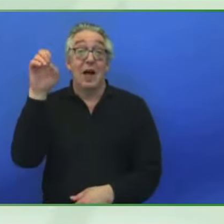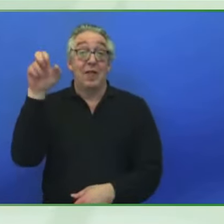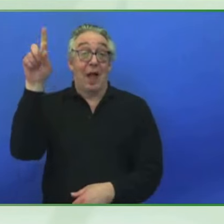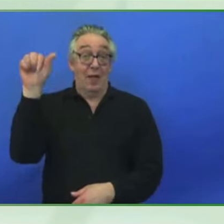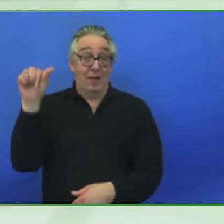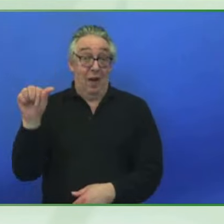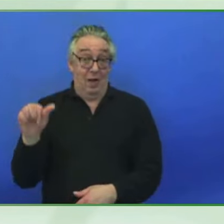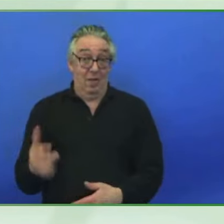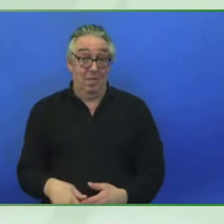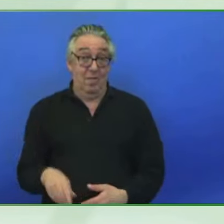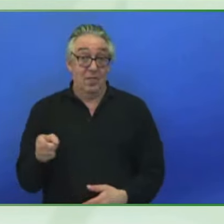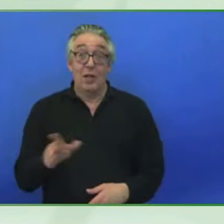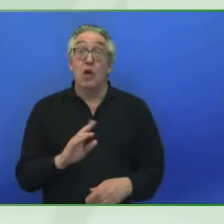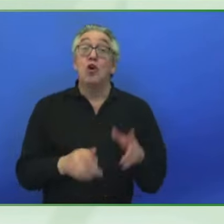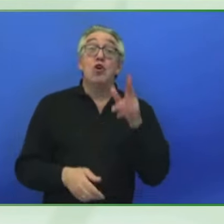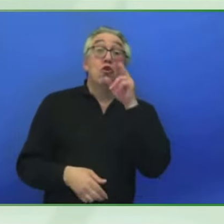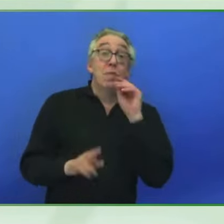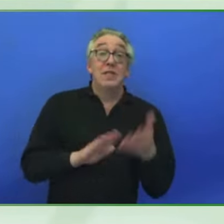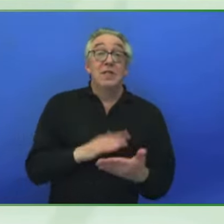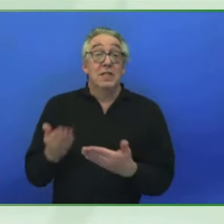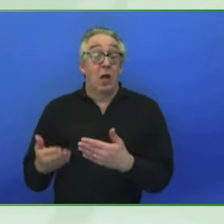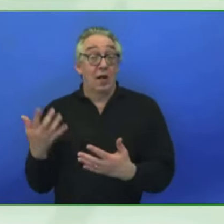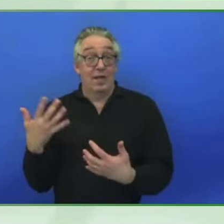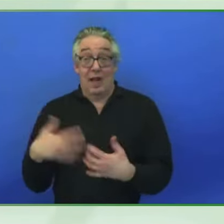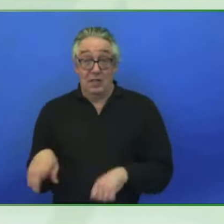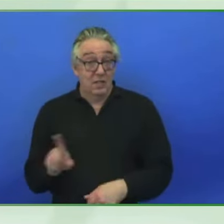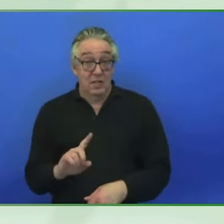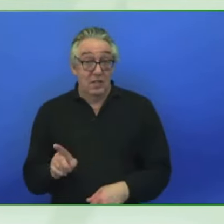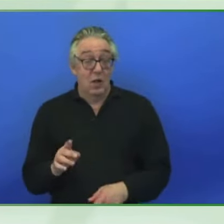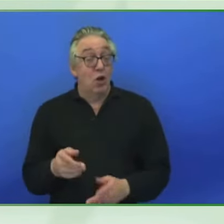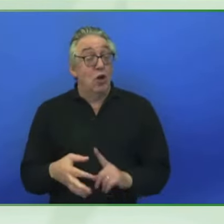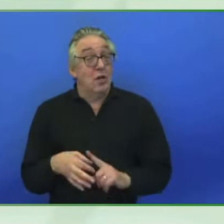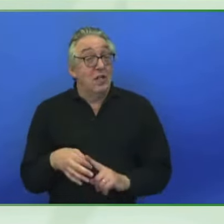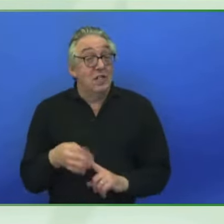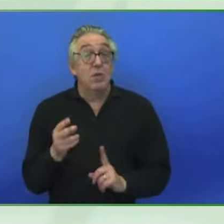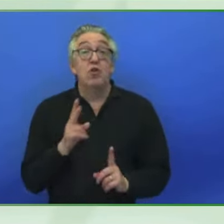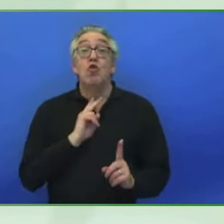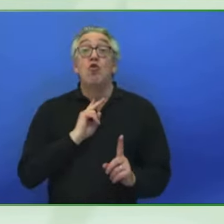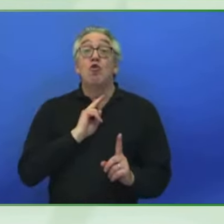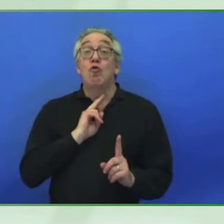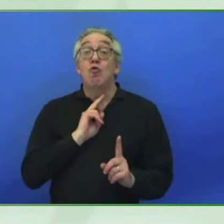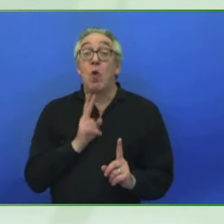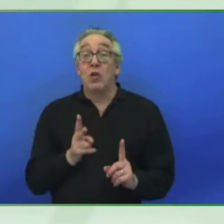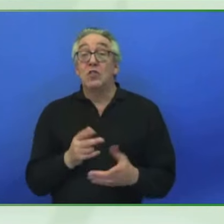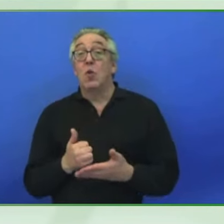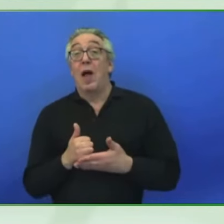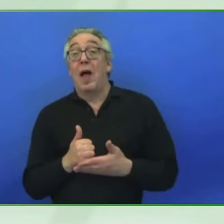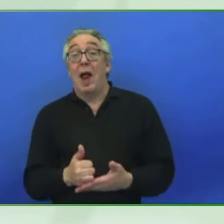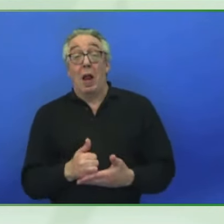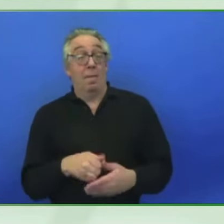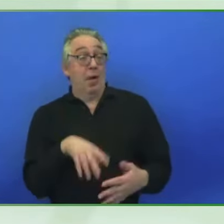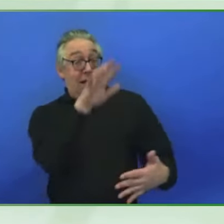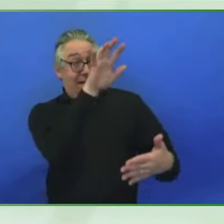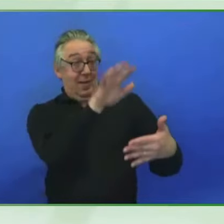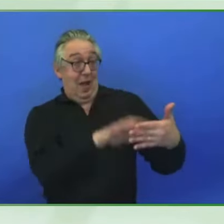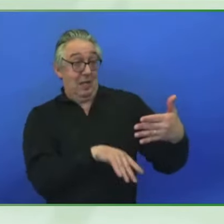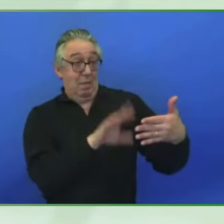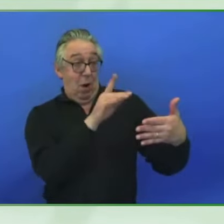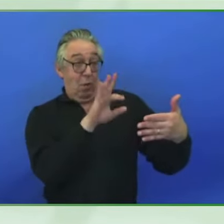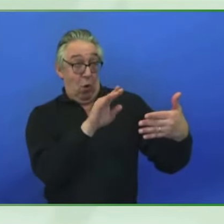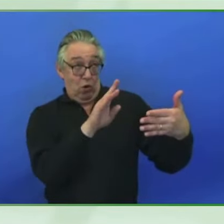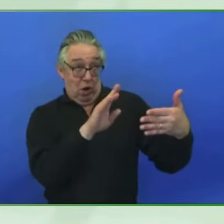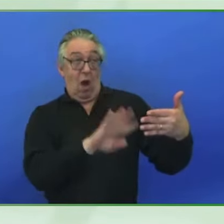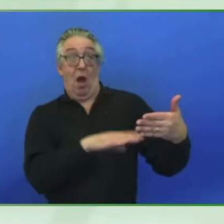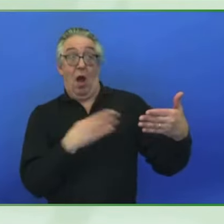text. That's a specific voice model to drive that better inclusive experience. And so when we first launched the AI